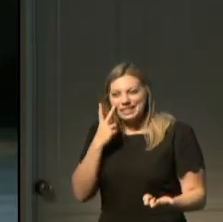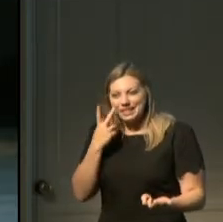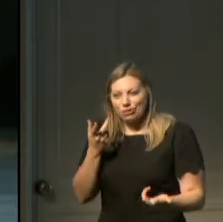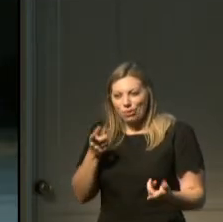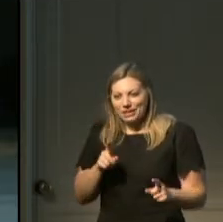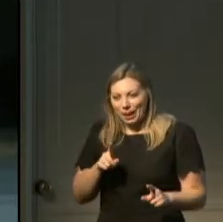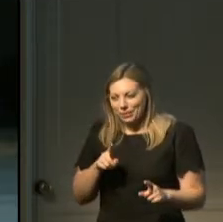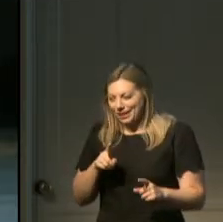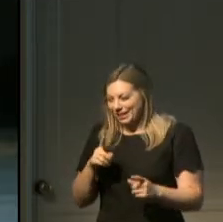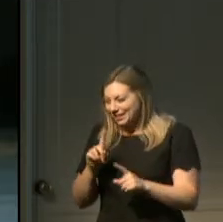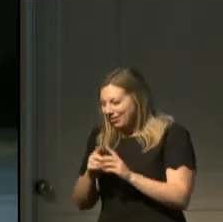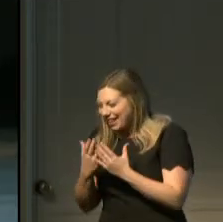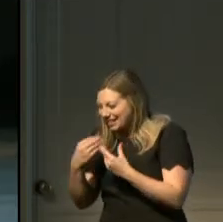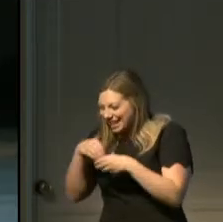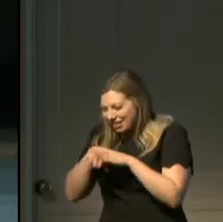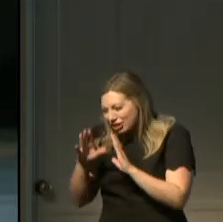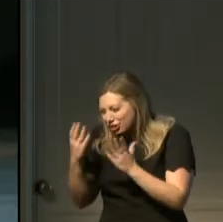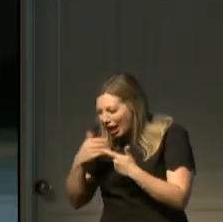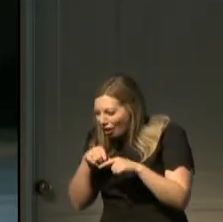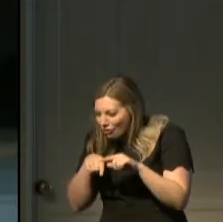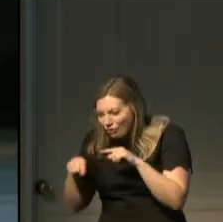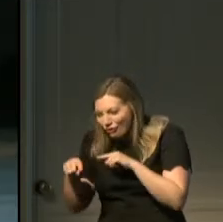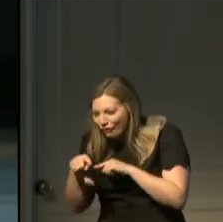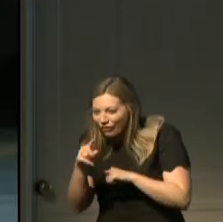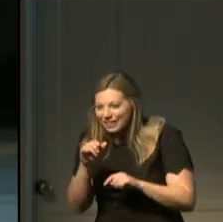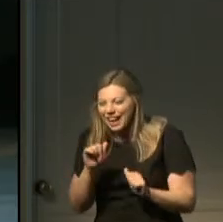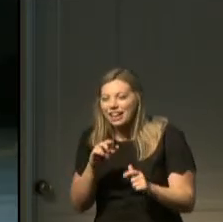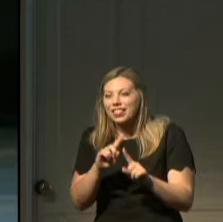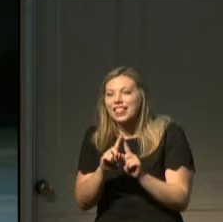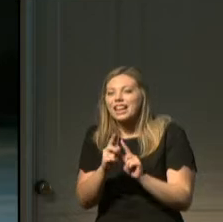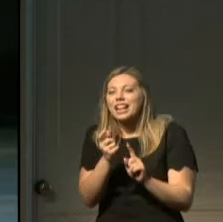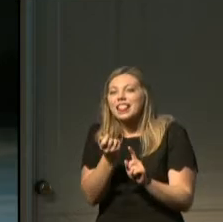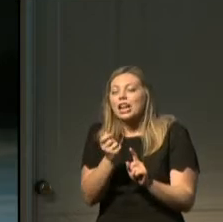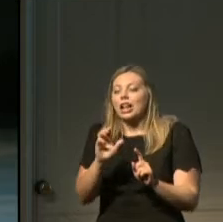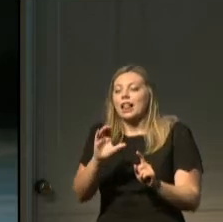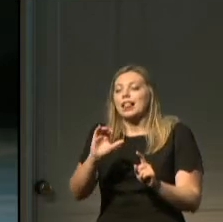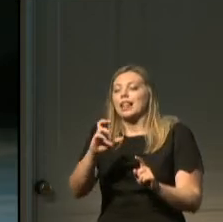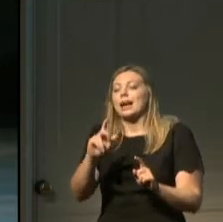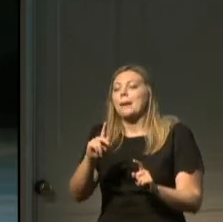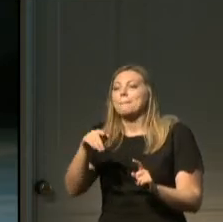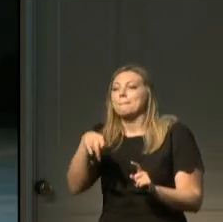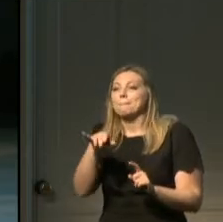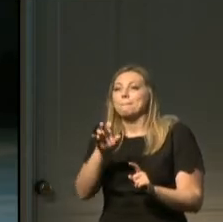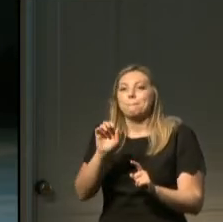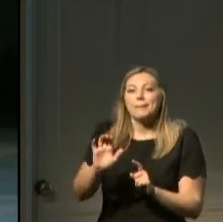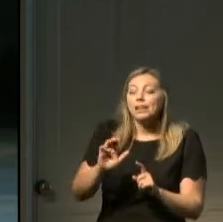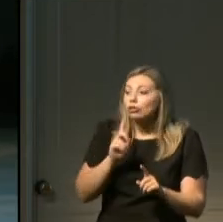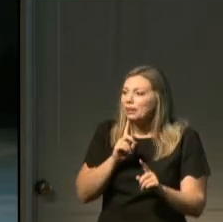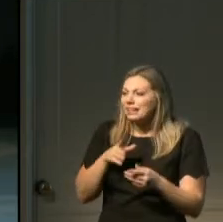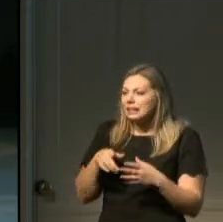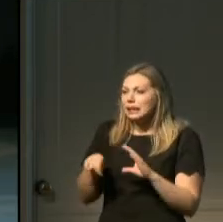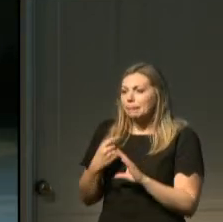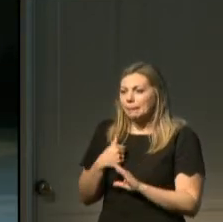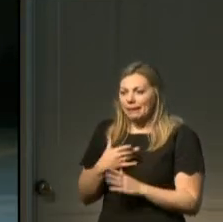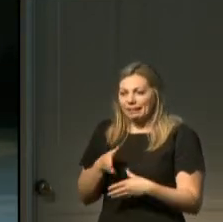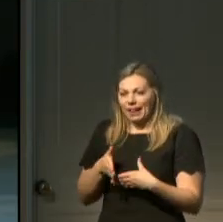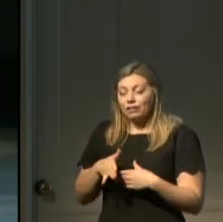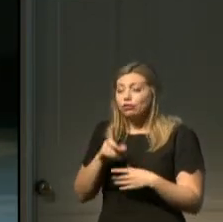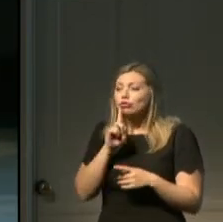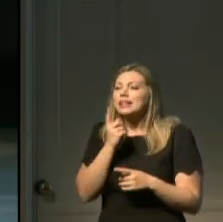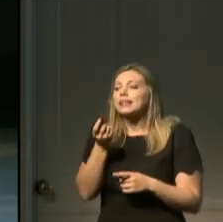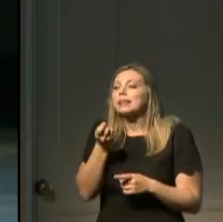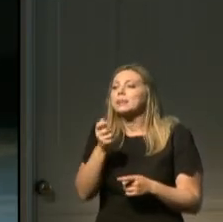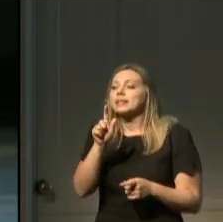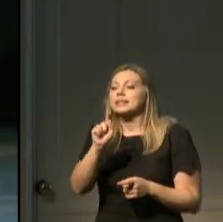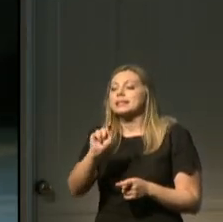that. And there's no ability for that. If it could just like email me at the end of the month the little time lapse for that month,